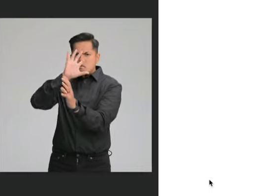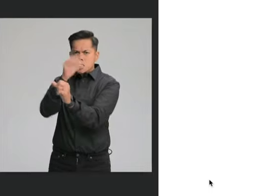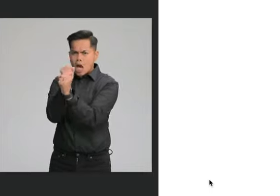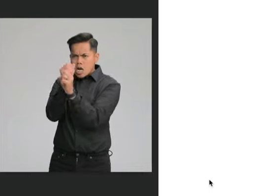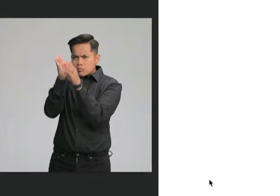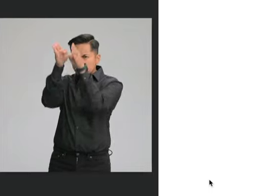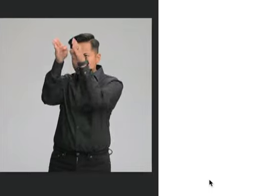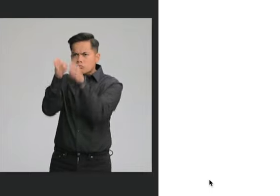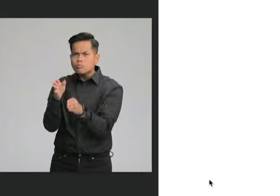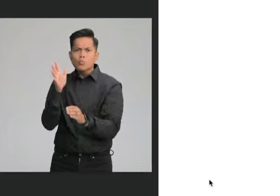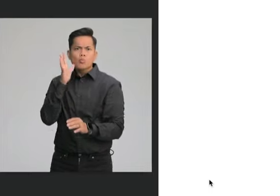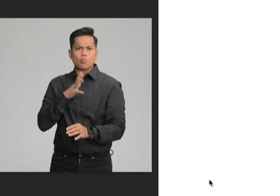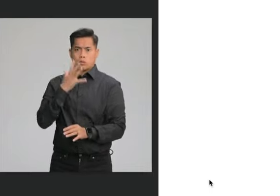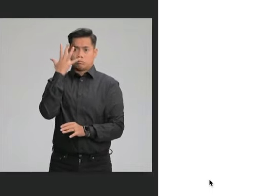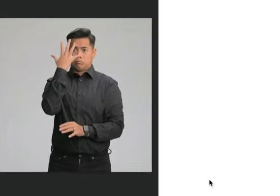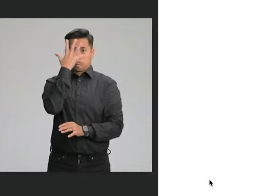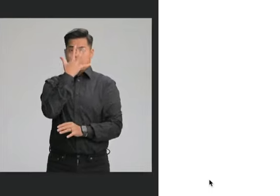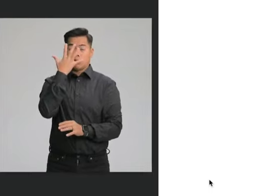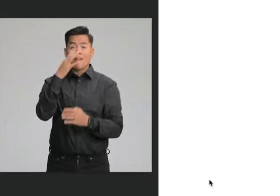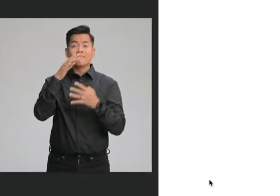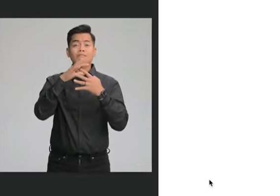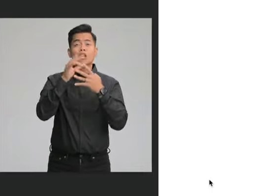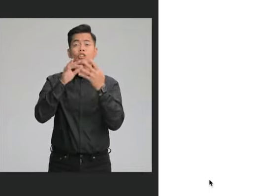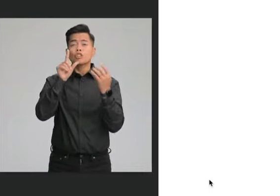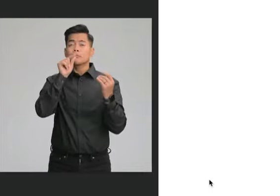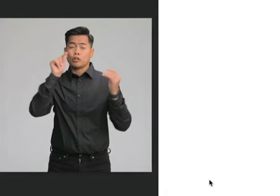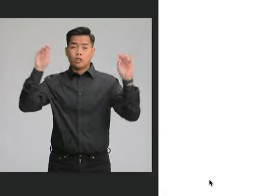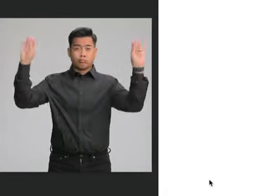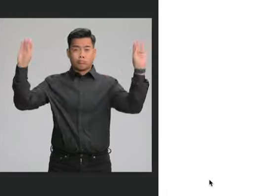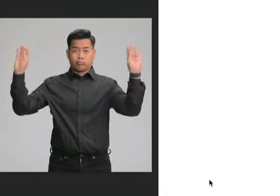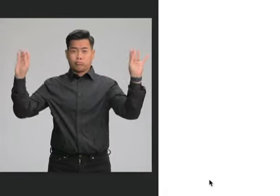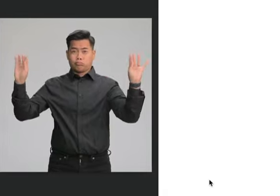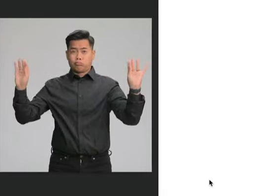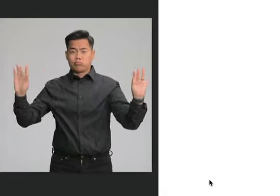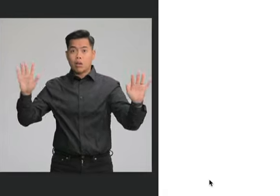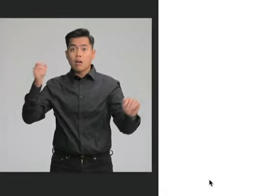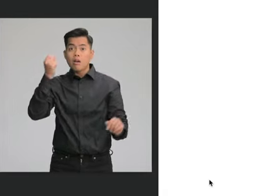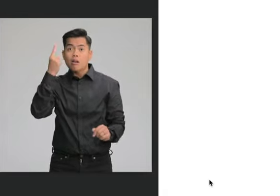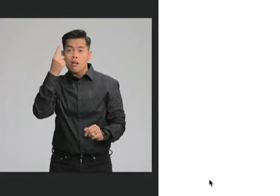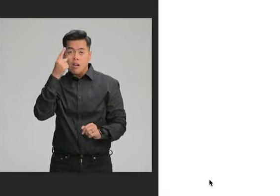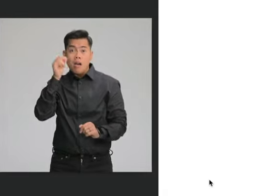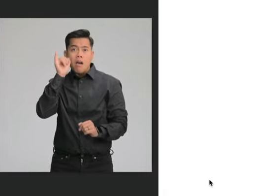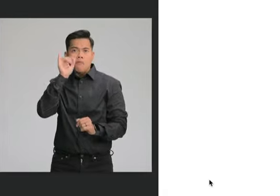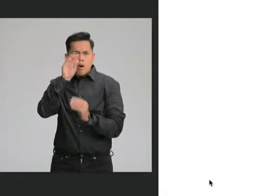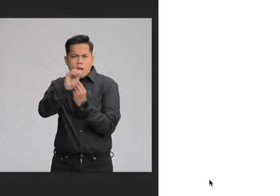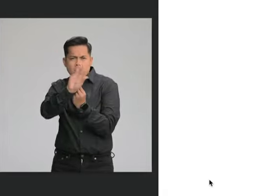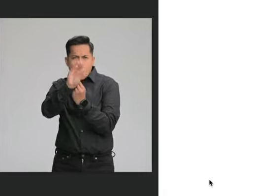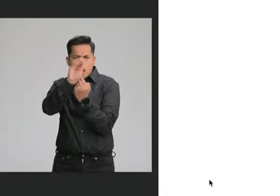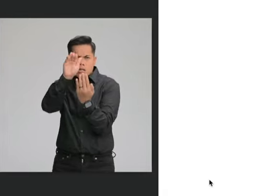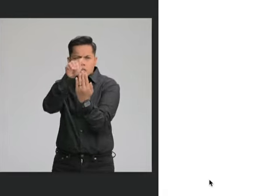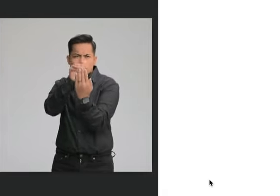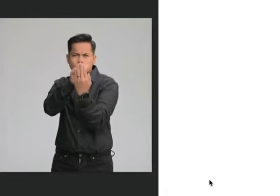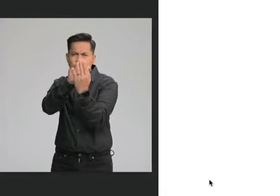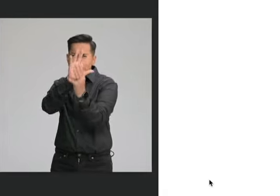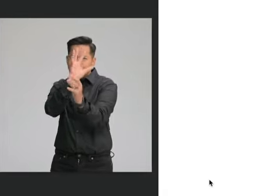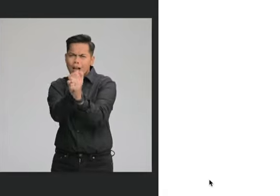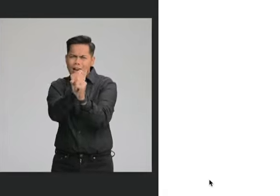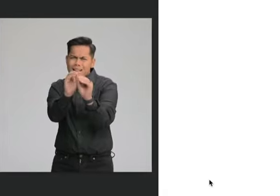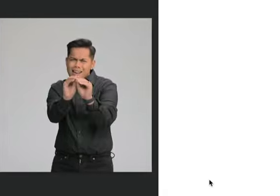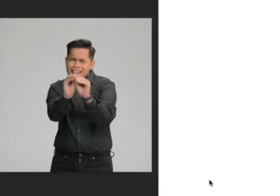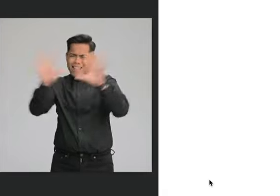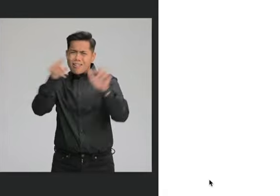on the woman's face. As the vibrant feathers fell, iPhone kept her in sharp focus while creating a colorful